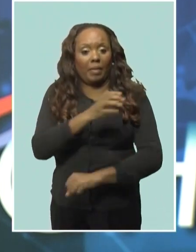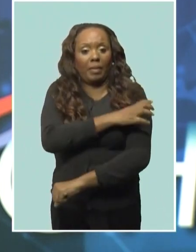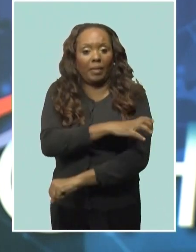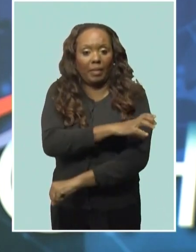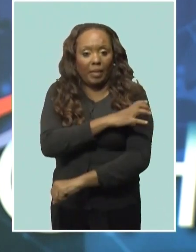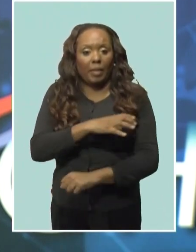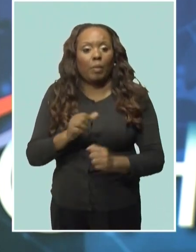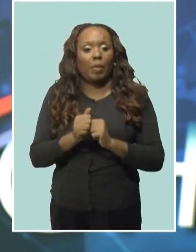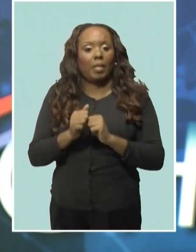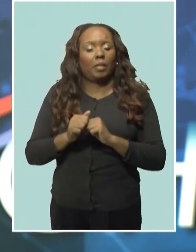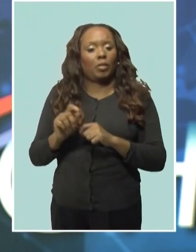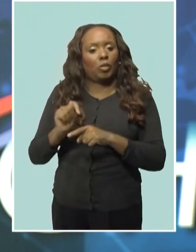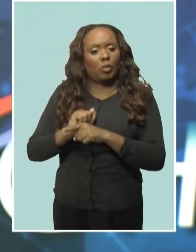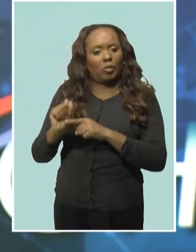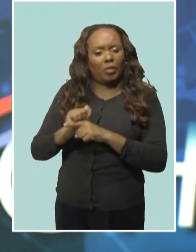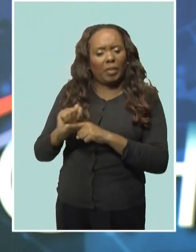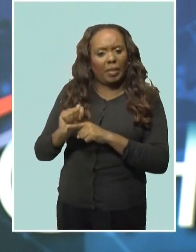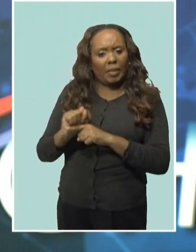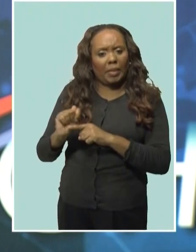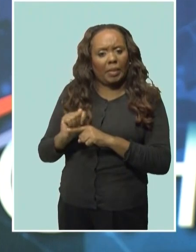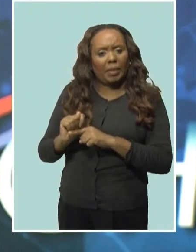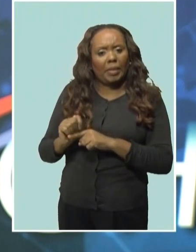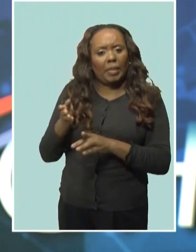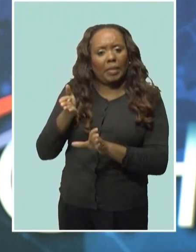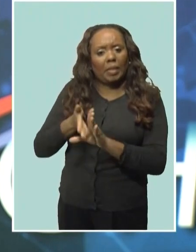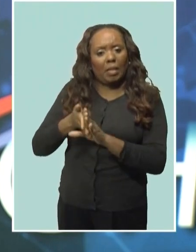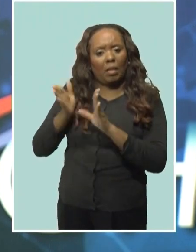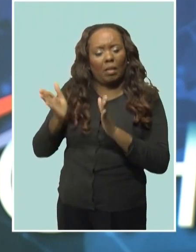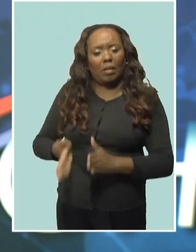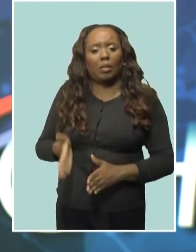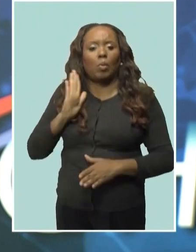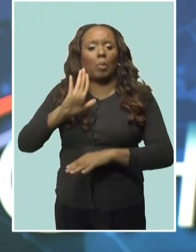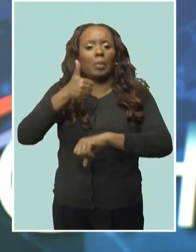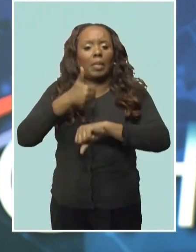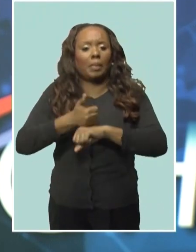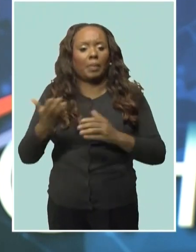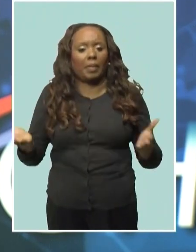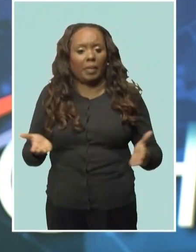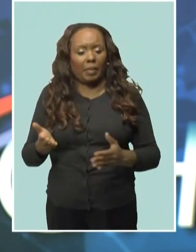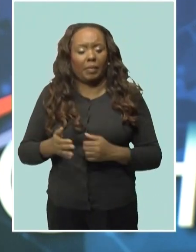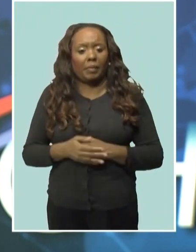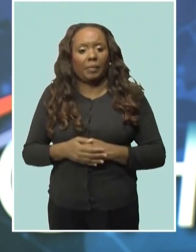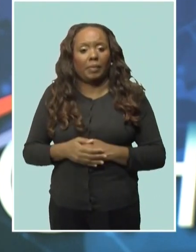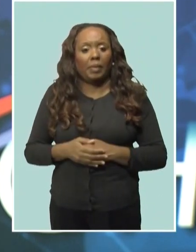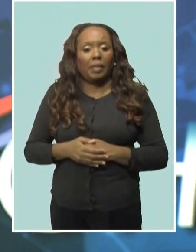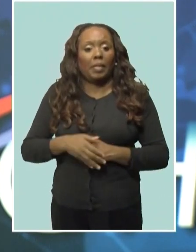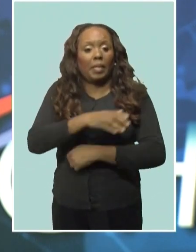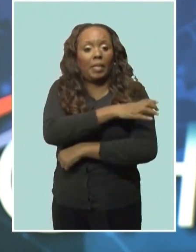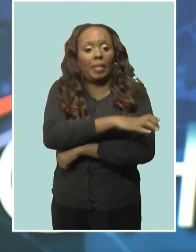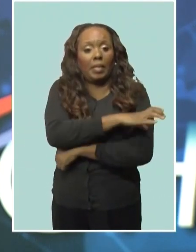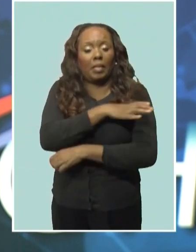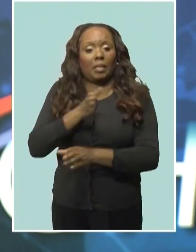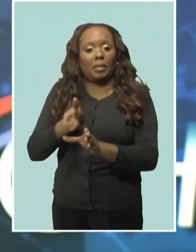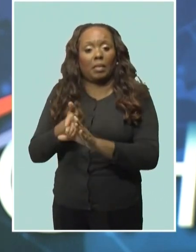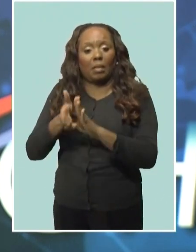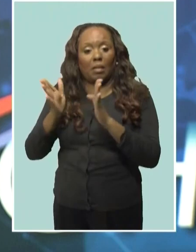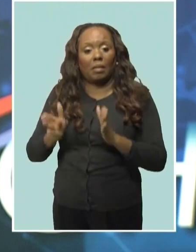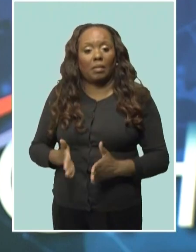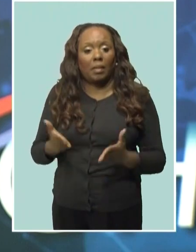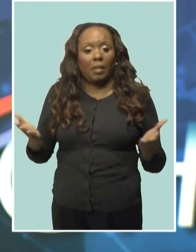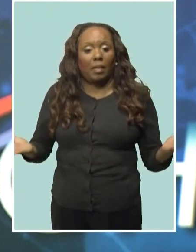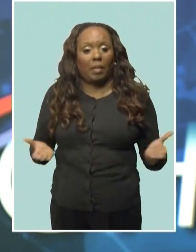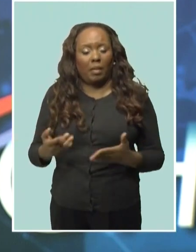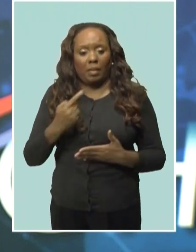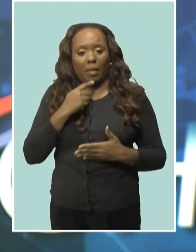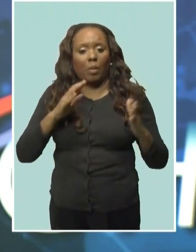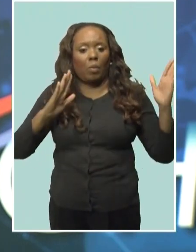psychologists and counselors is being launched in Barbados. Clinical psychologist Kristen Steinbach, one of the professionals involved, says